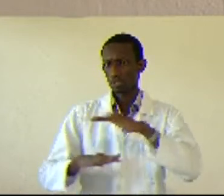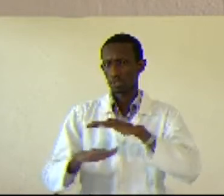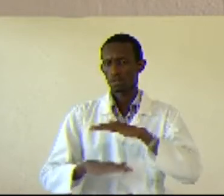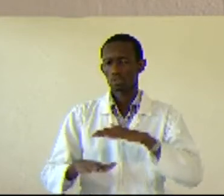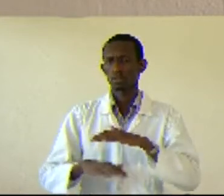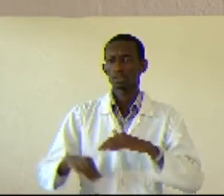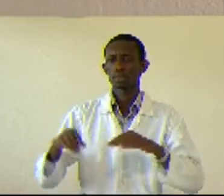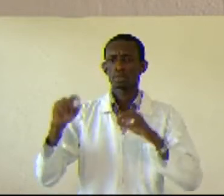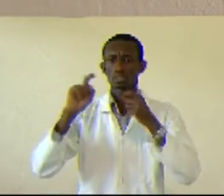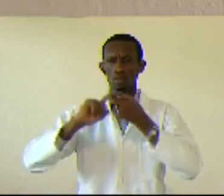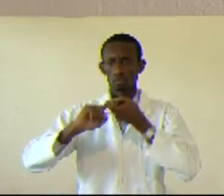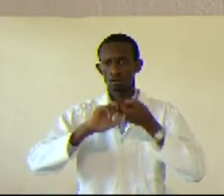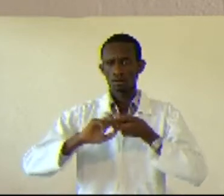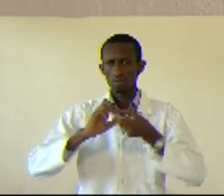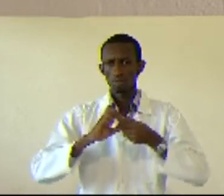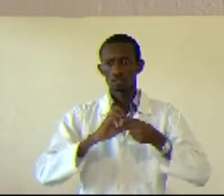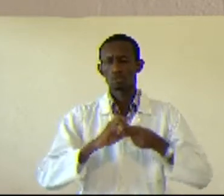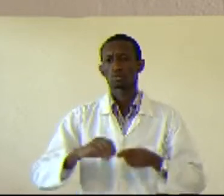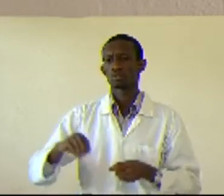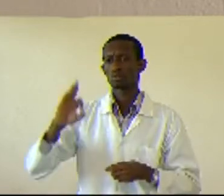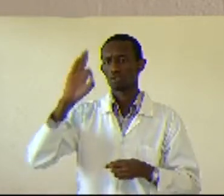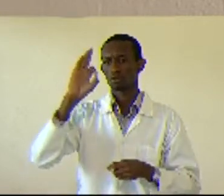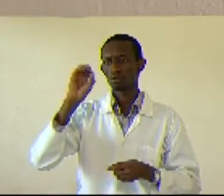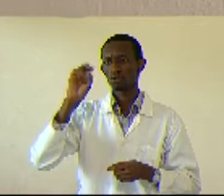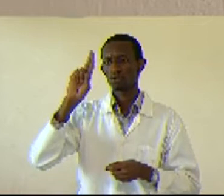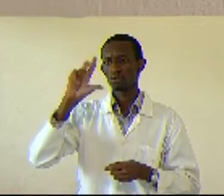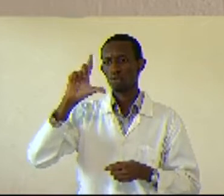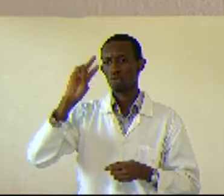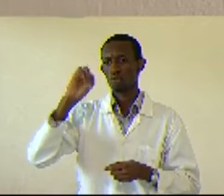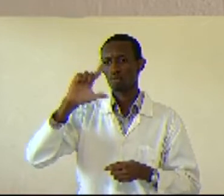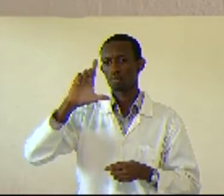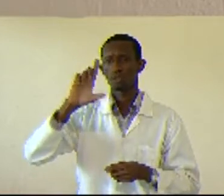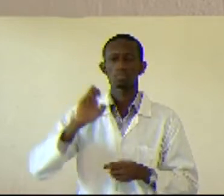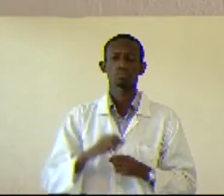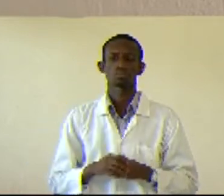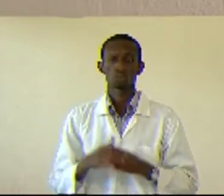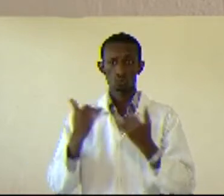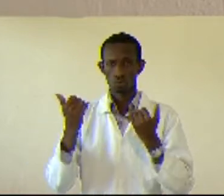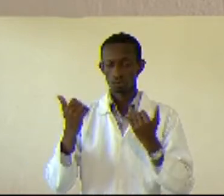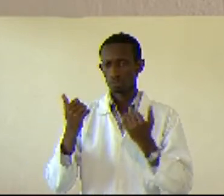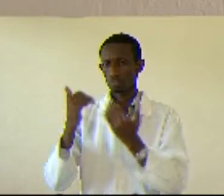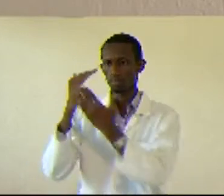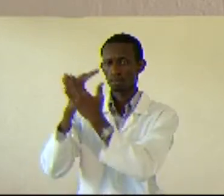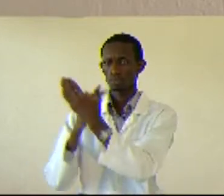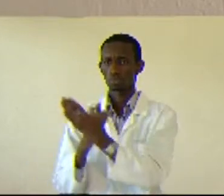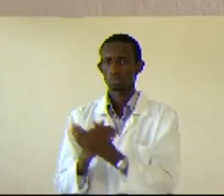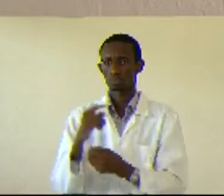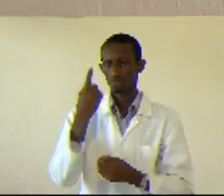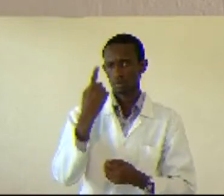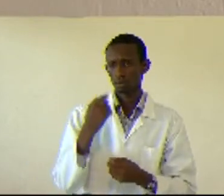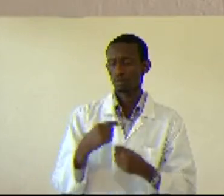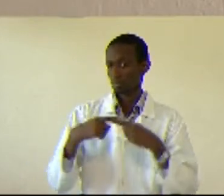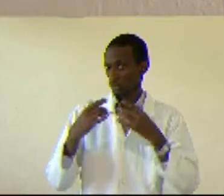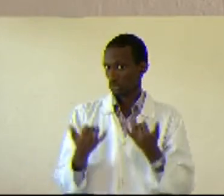This was the part 1 of our lessons. Also, we had the part